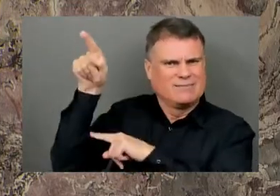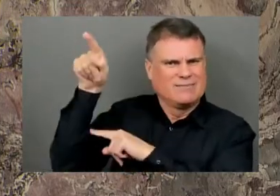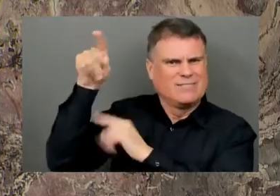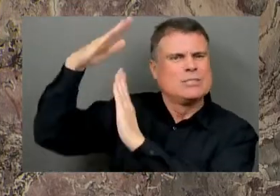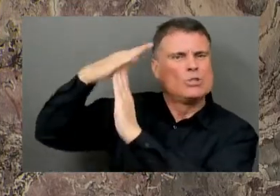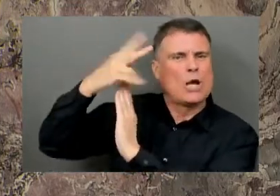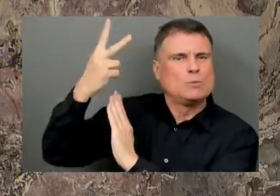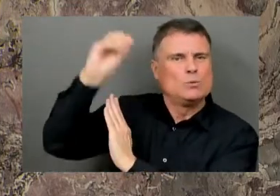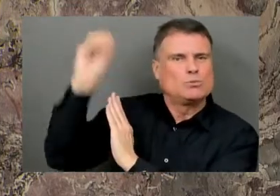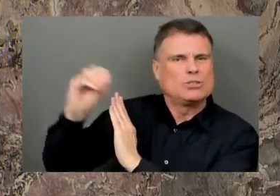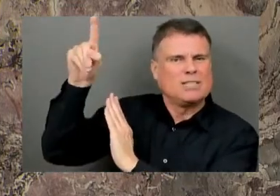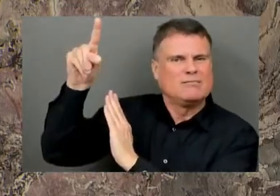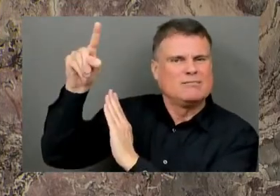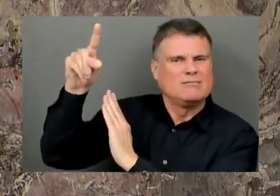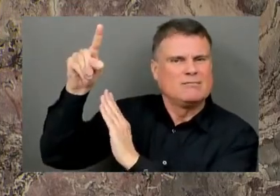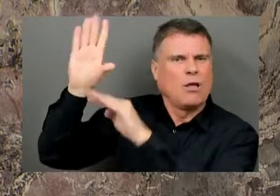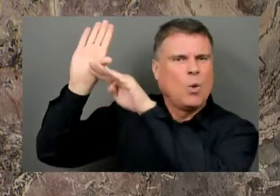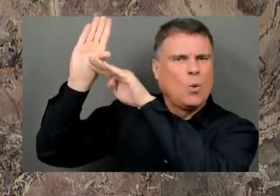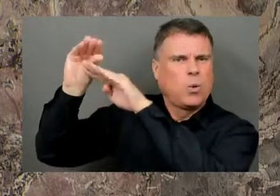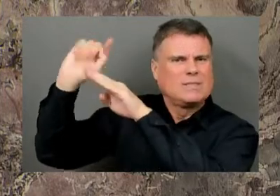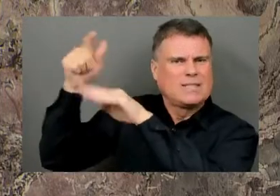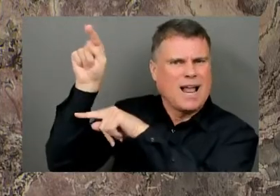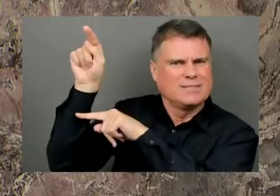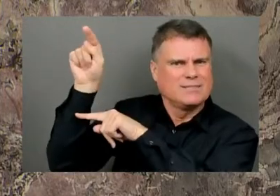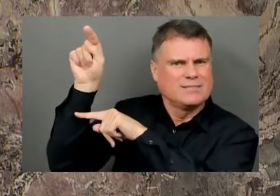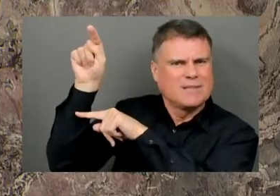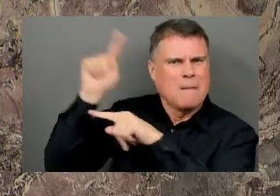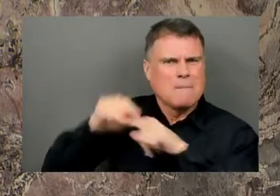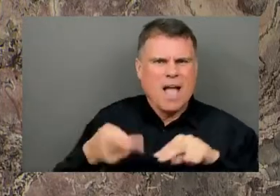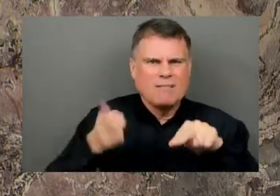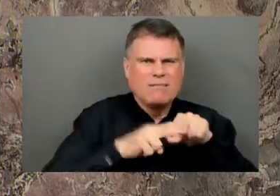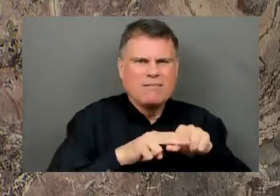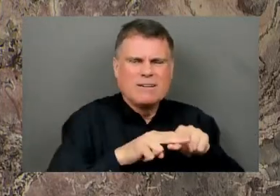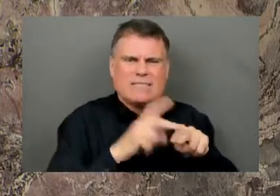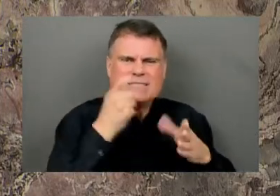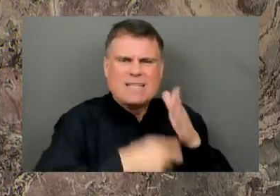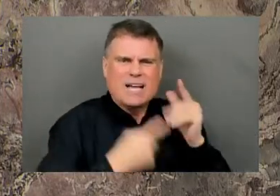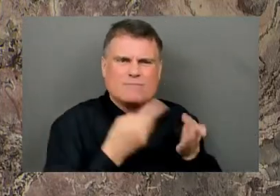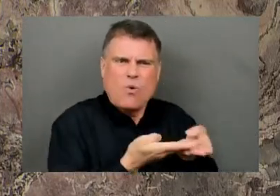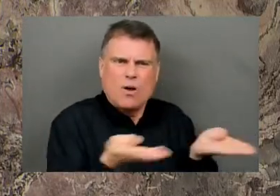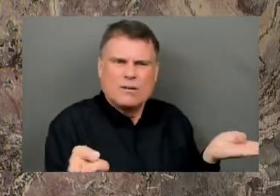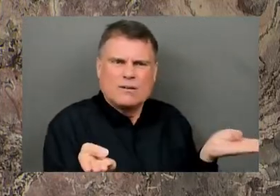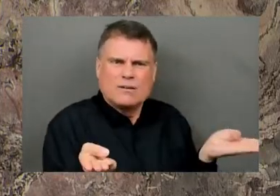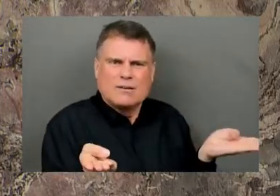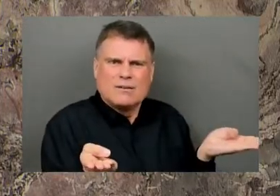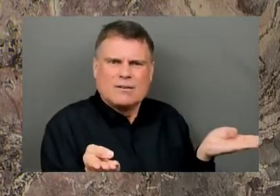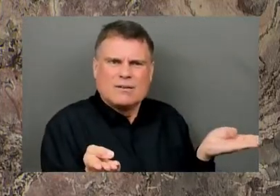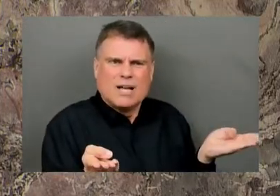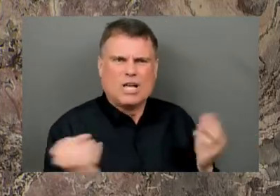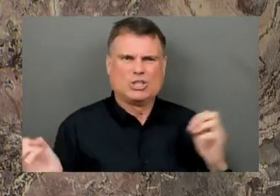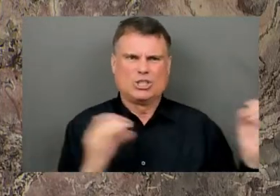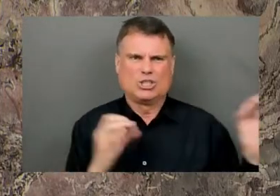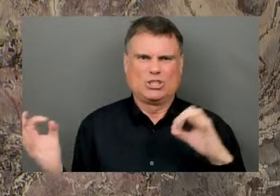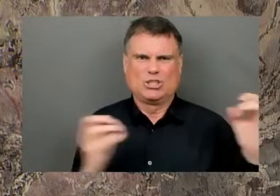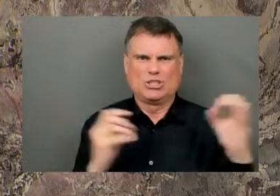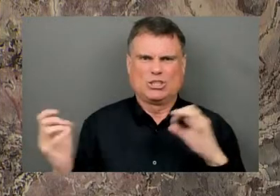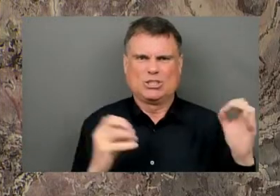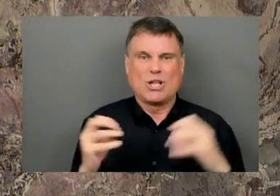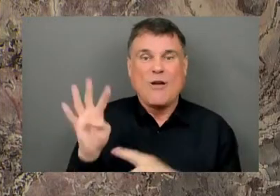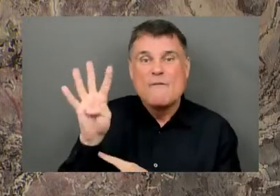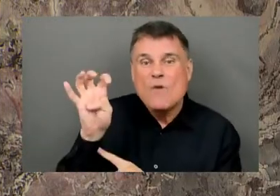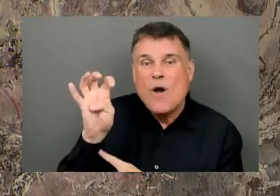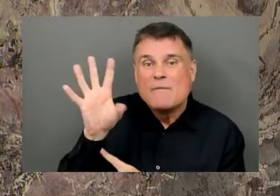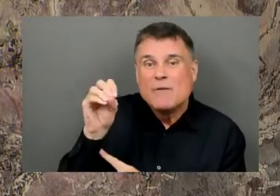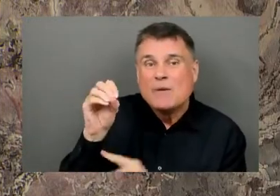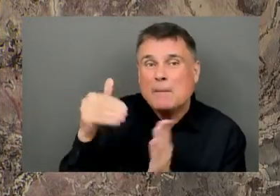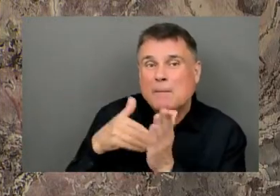Columbians. Members, members. $450 million in tax cuts to big